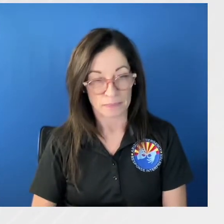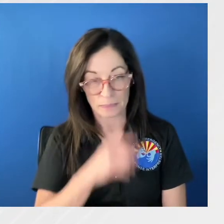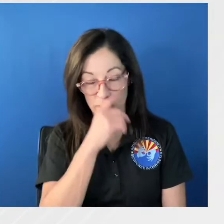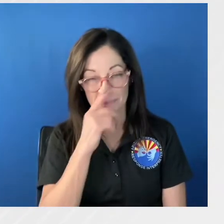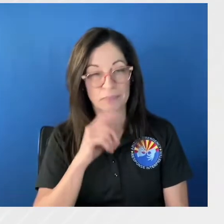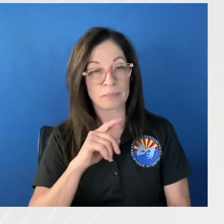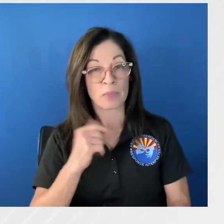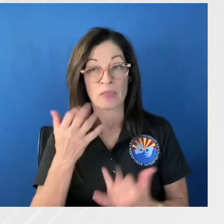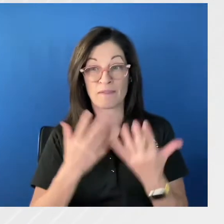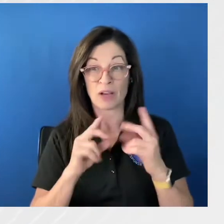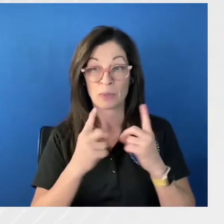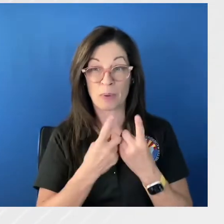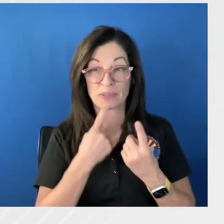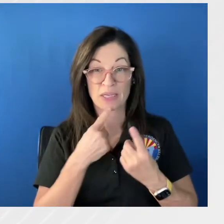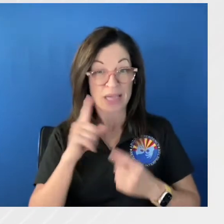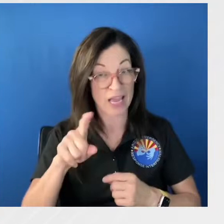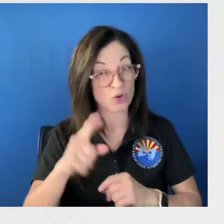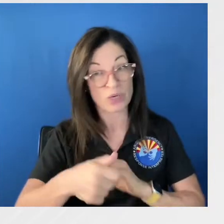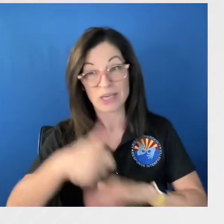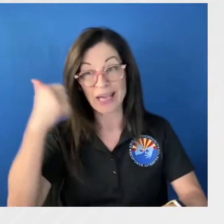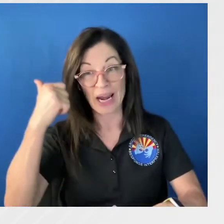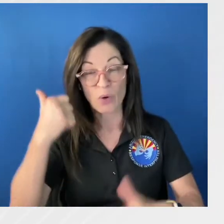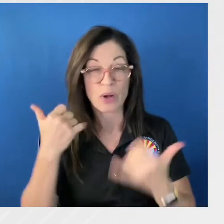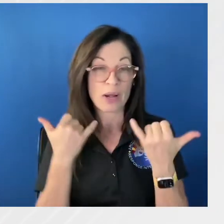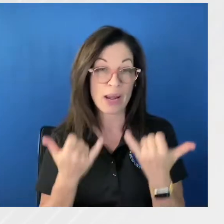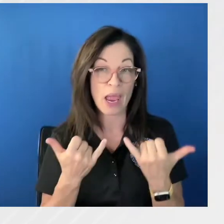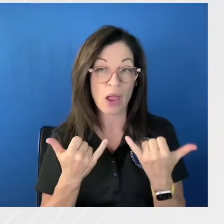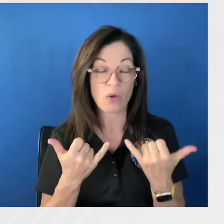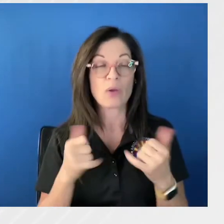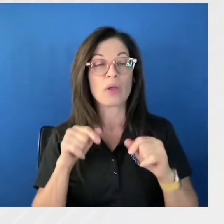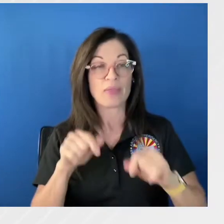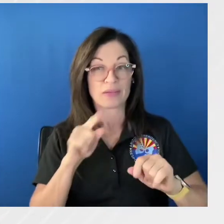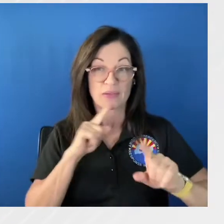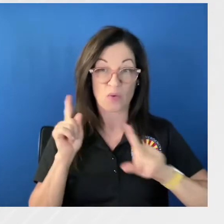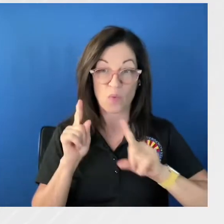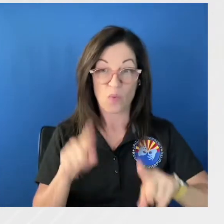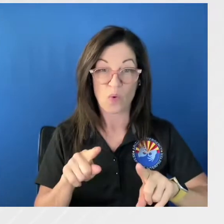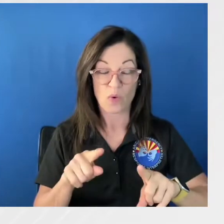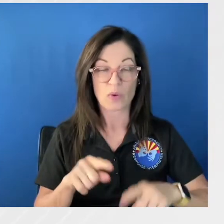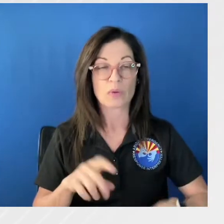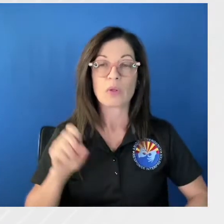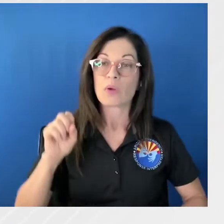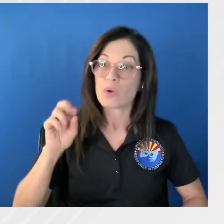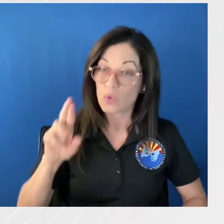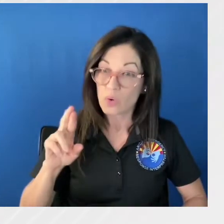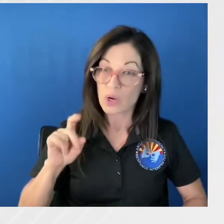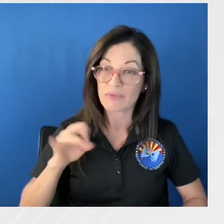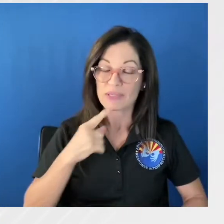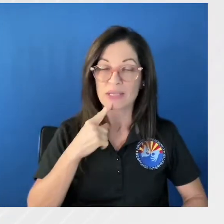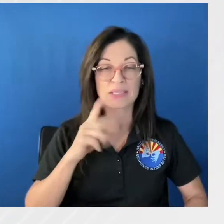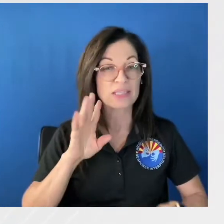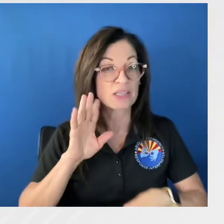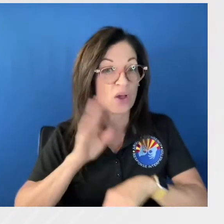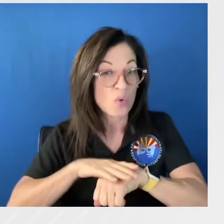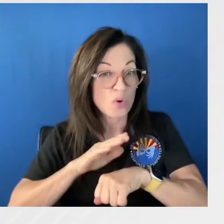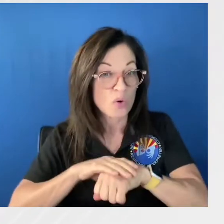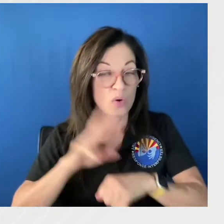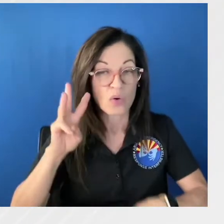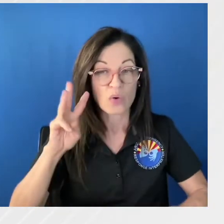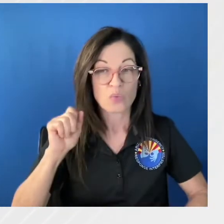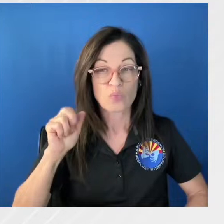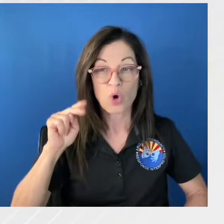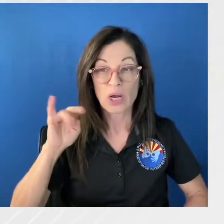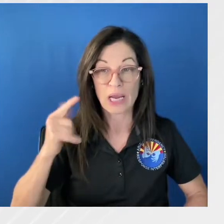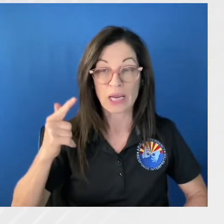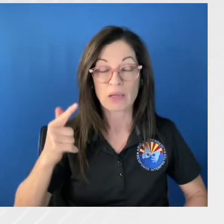says, hey, you need to get out and you need to get out now because this is an order, or when they say it's a warning, what happens is the